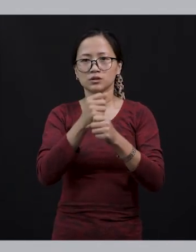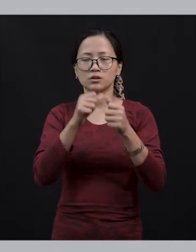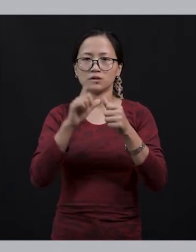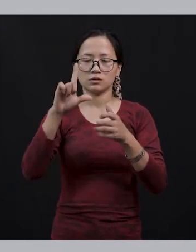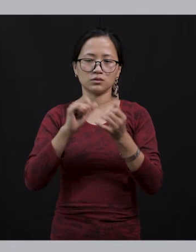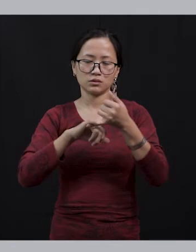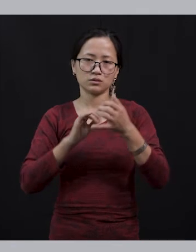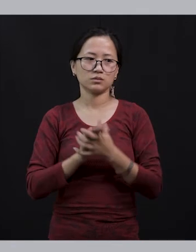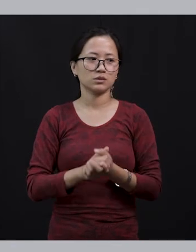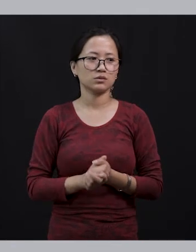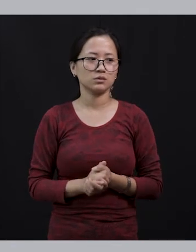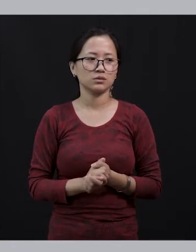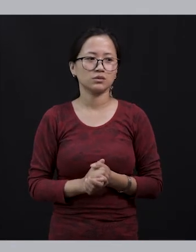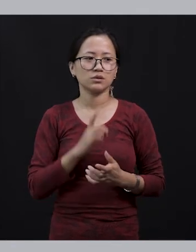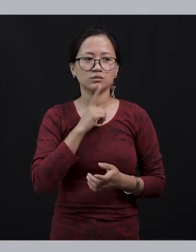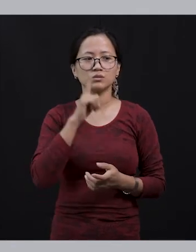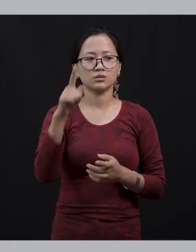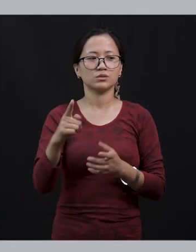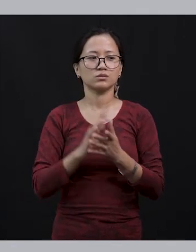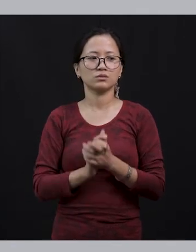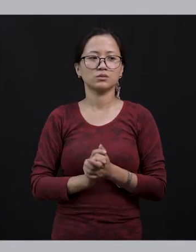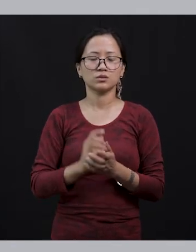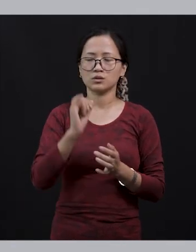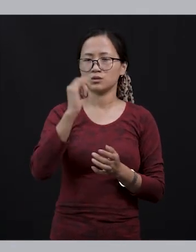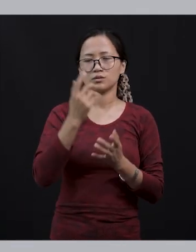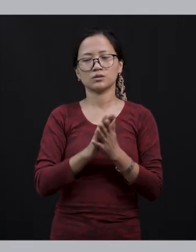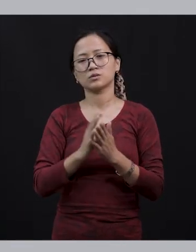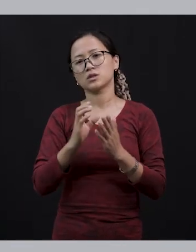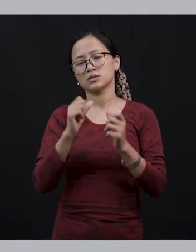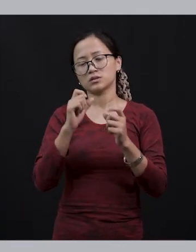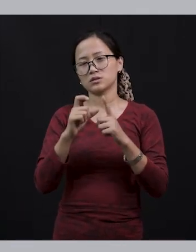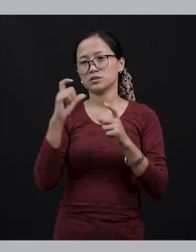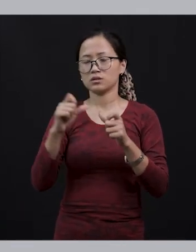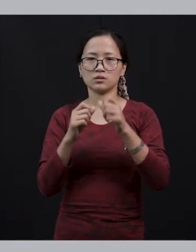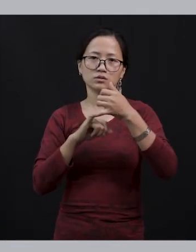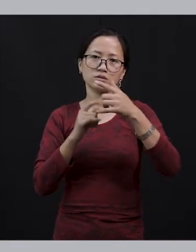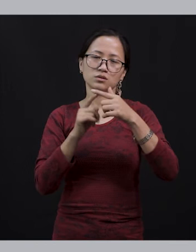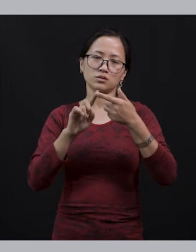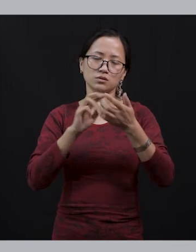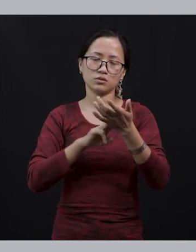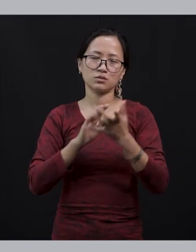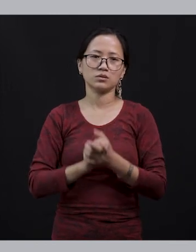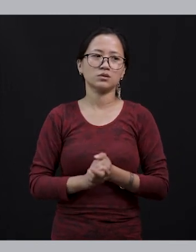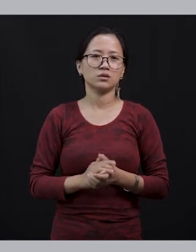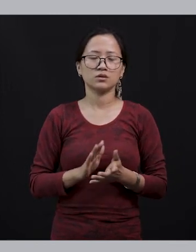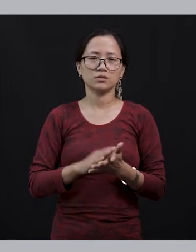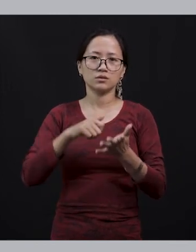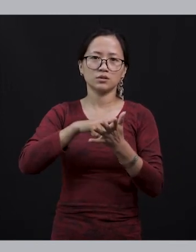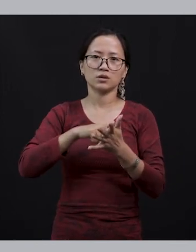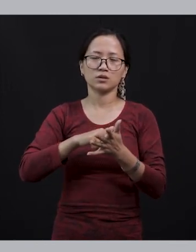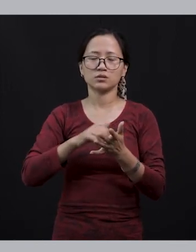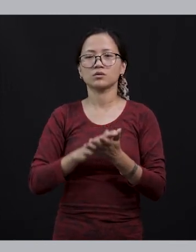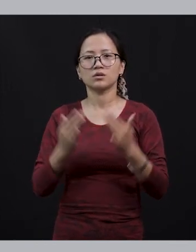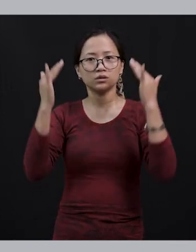the supremacy and introduced the Persian custom of sajda. So sajda is when you're kneeling and you're